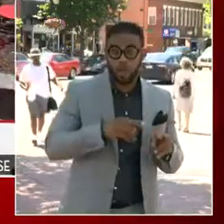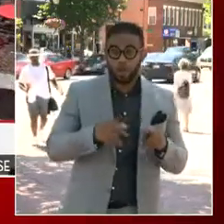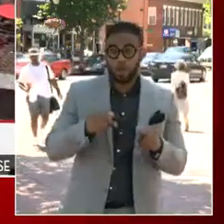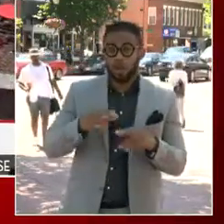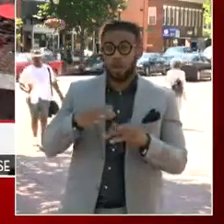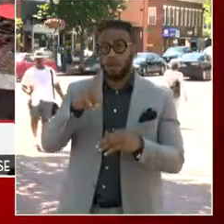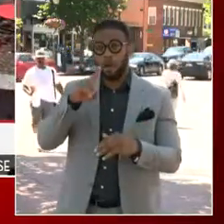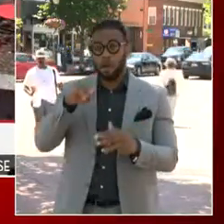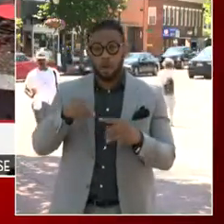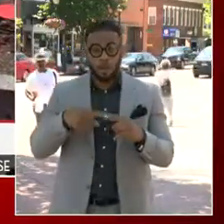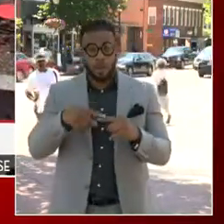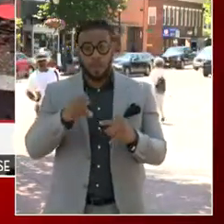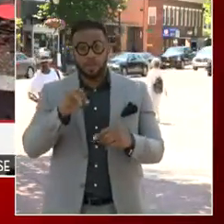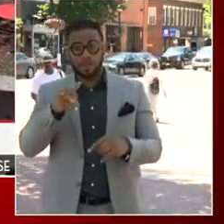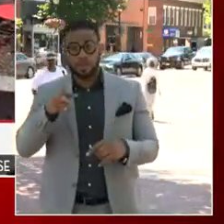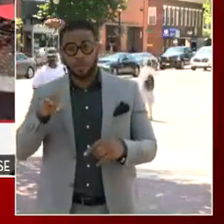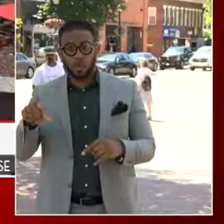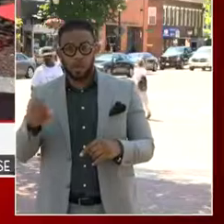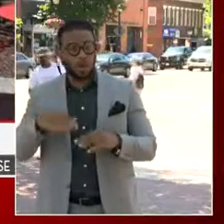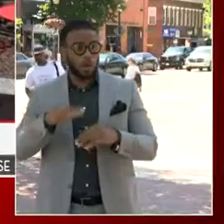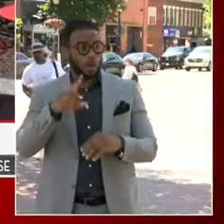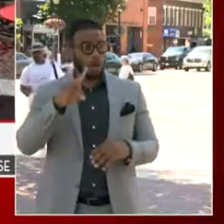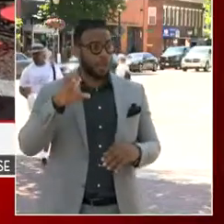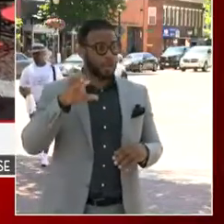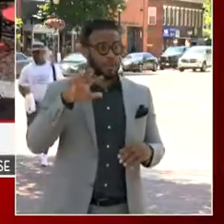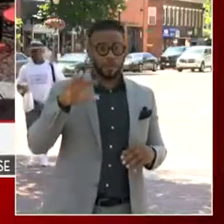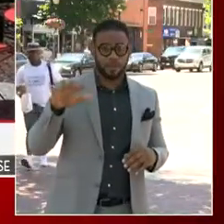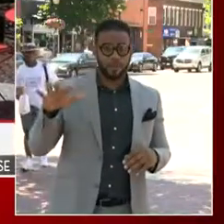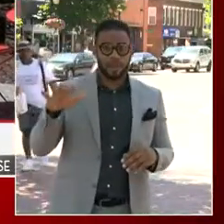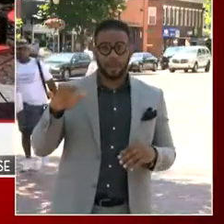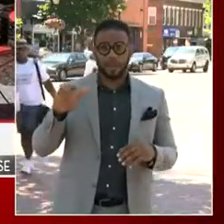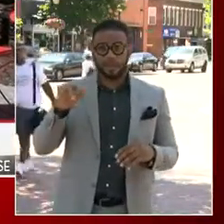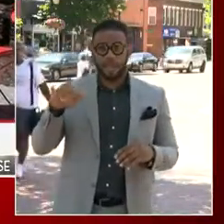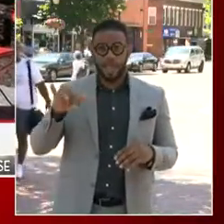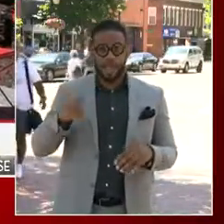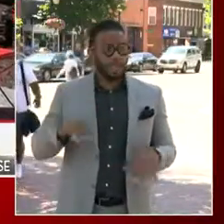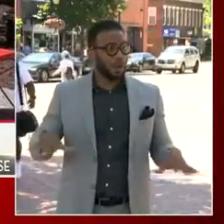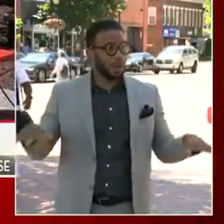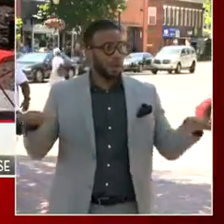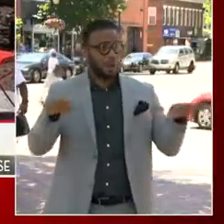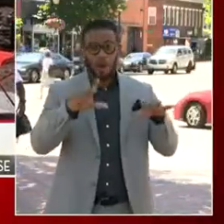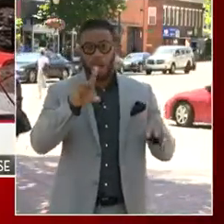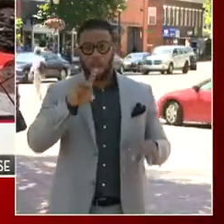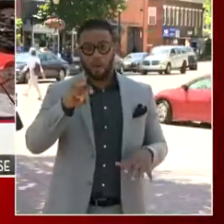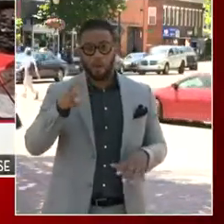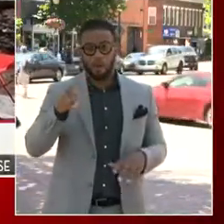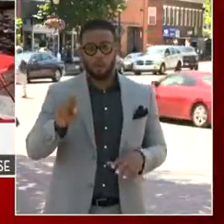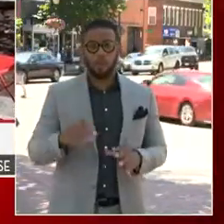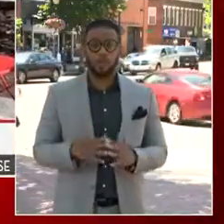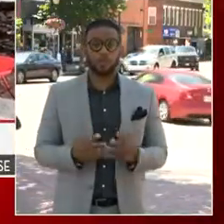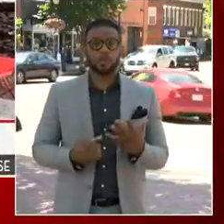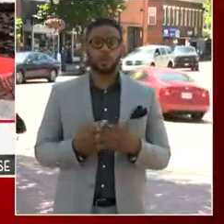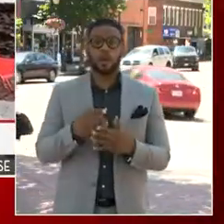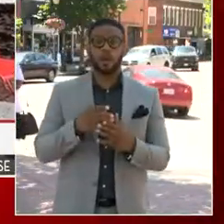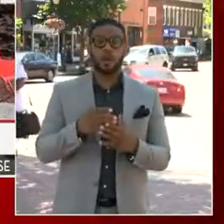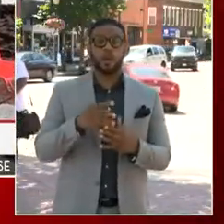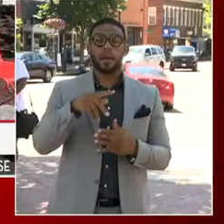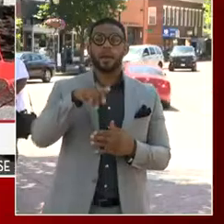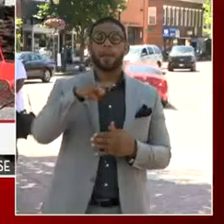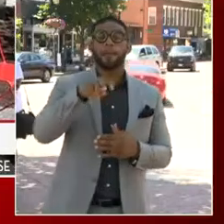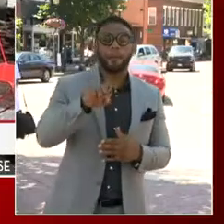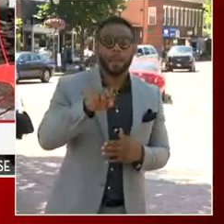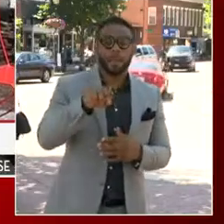and over 100 miles of sidewalks, and over 855 alleys across all 8 wards through our Pave DC